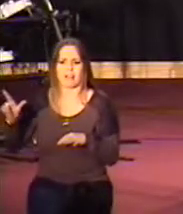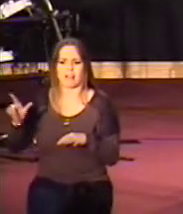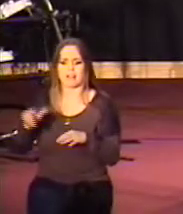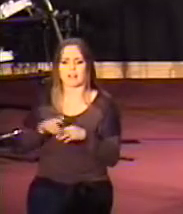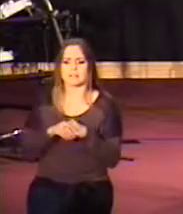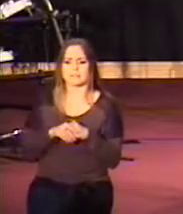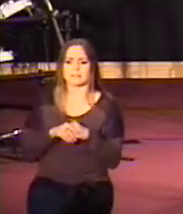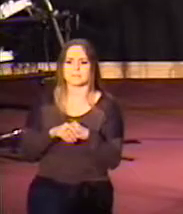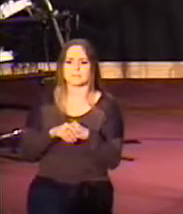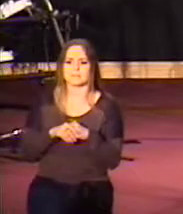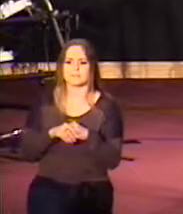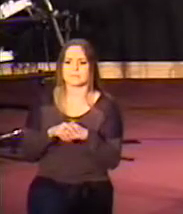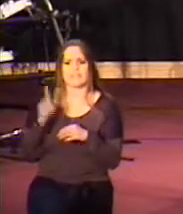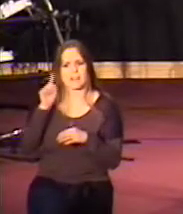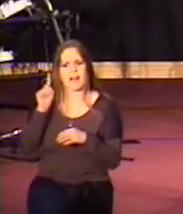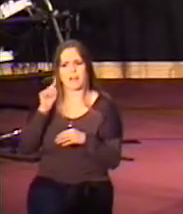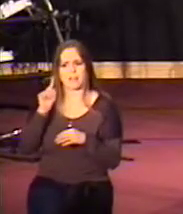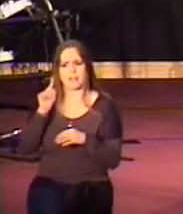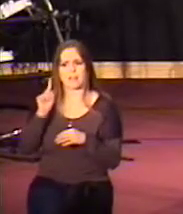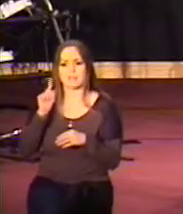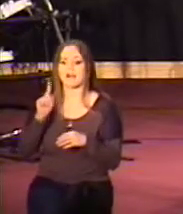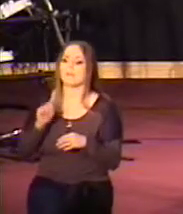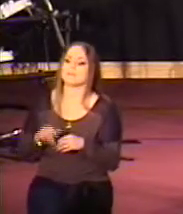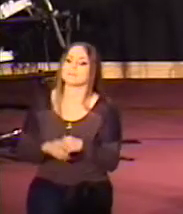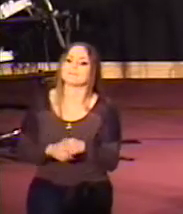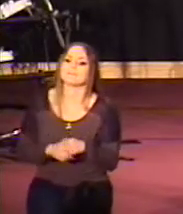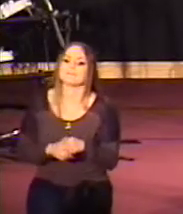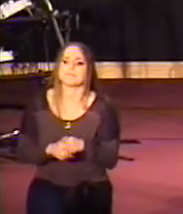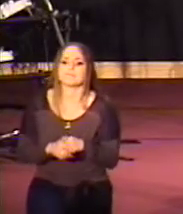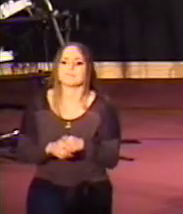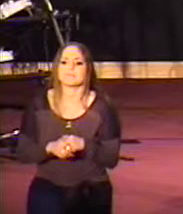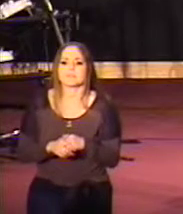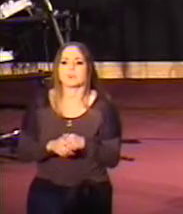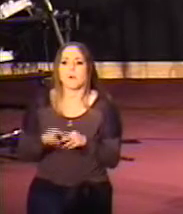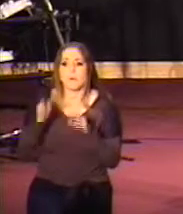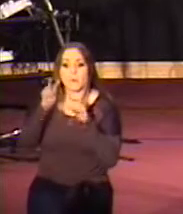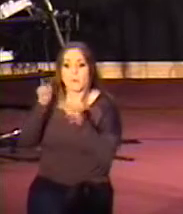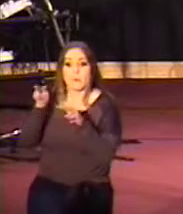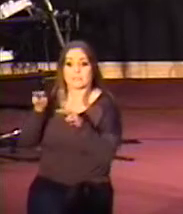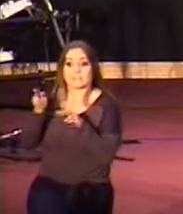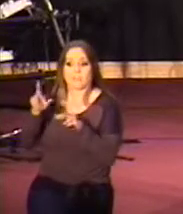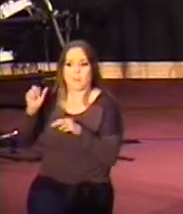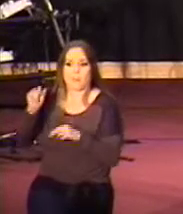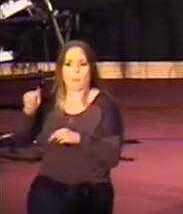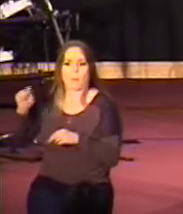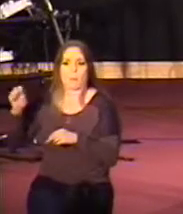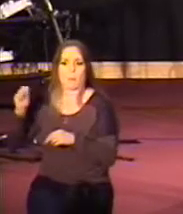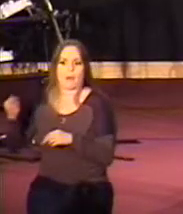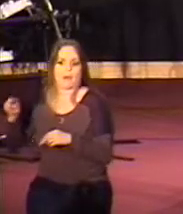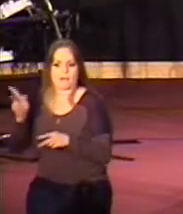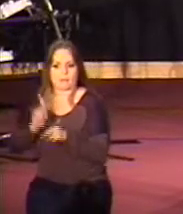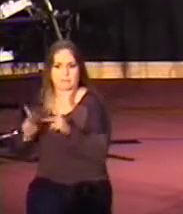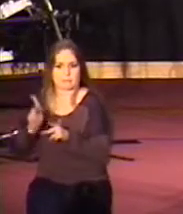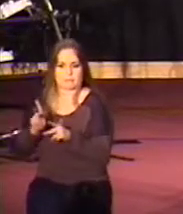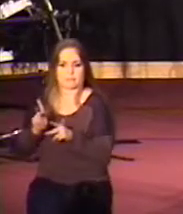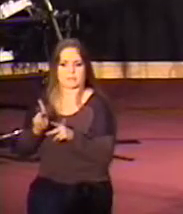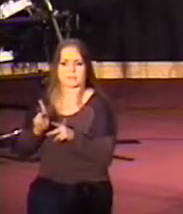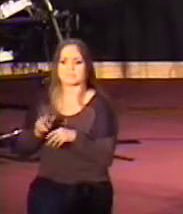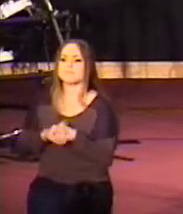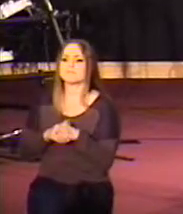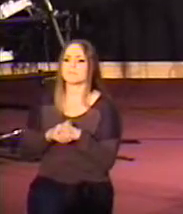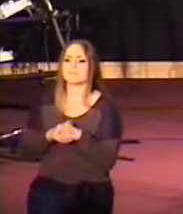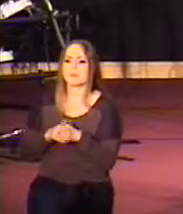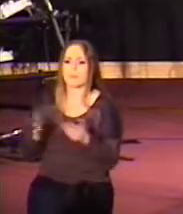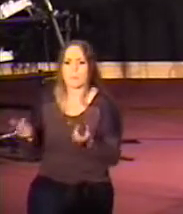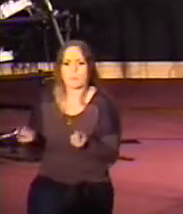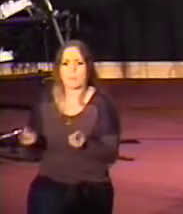people on an emotional or physical level. Watch out for those rotten people. And look what they're doing. Who says you